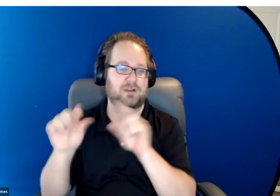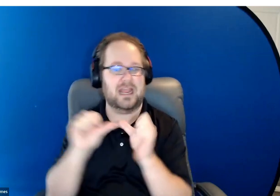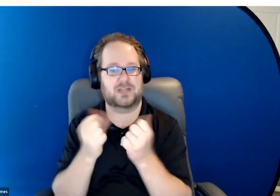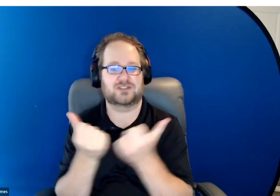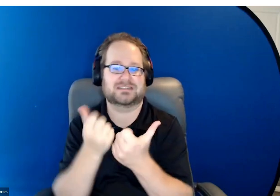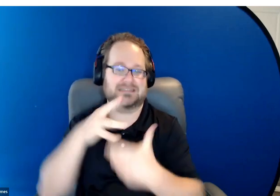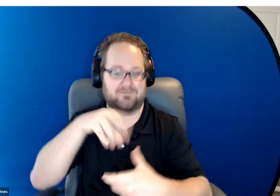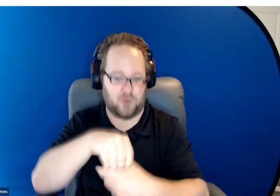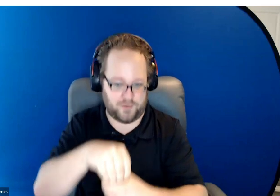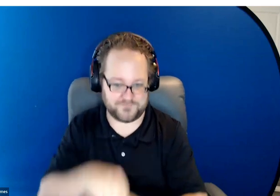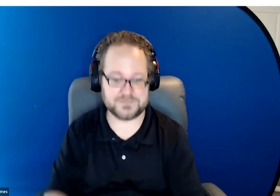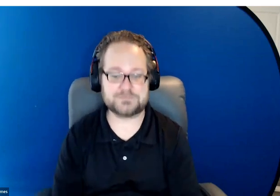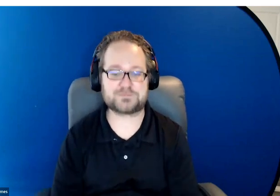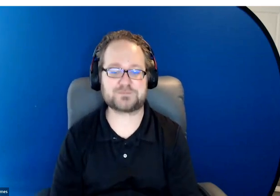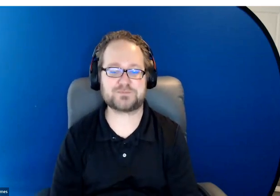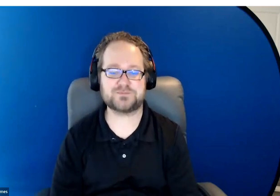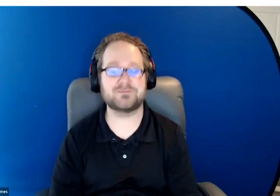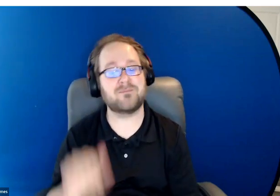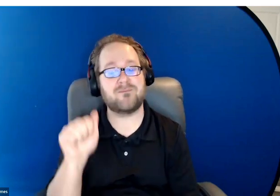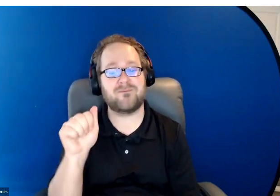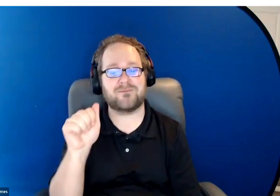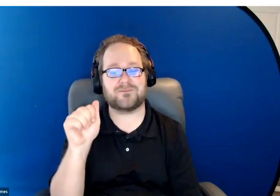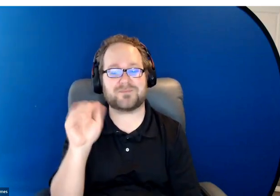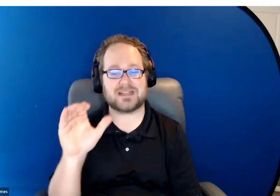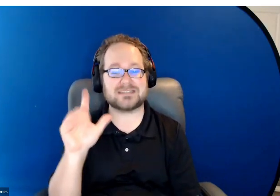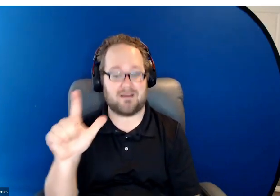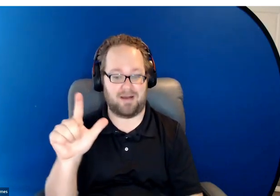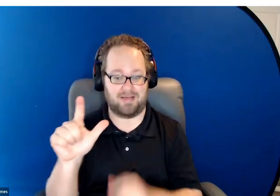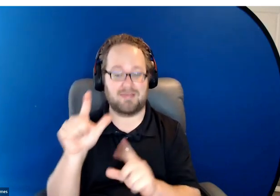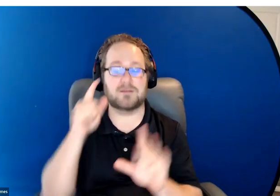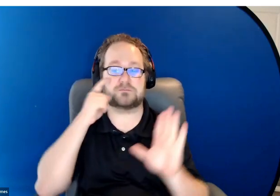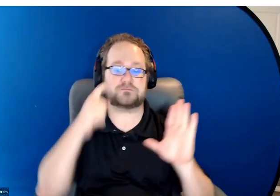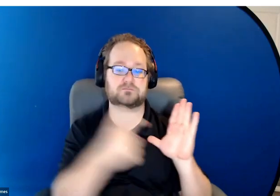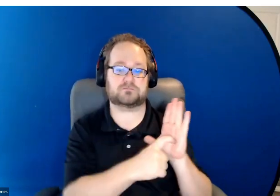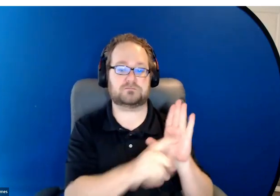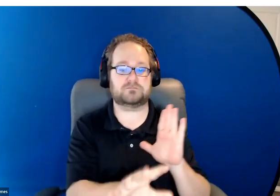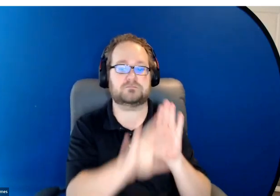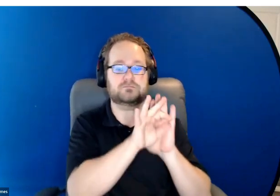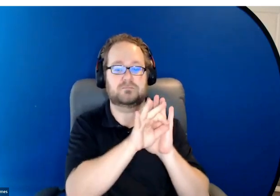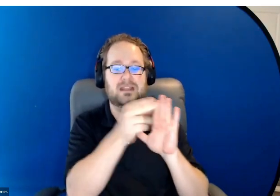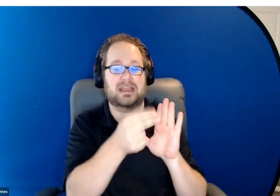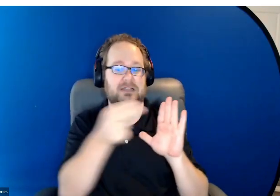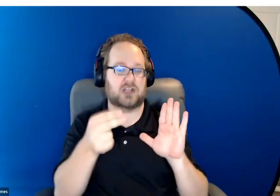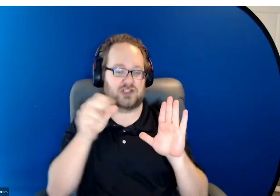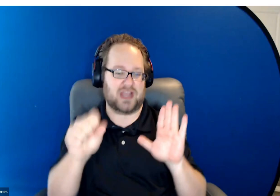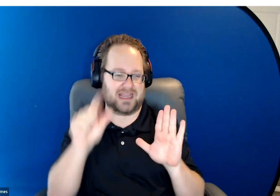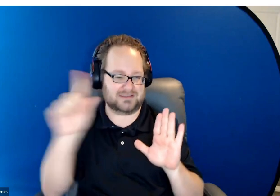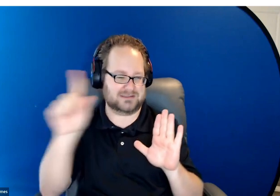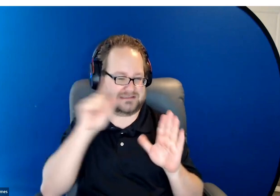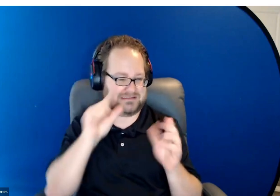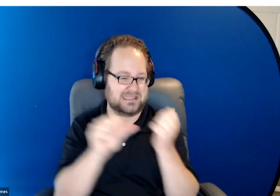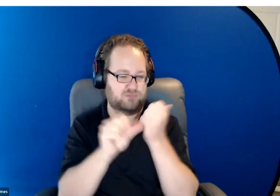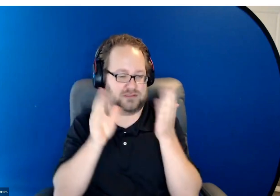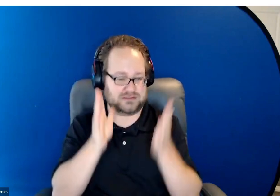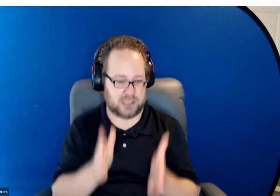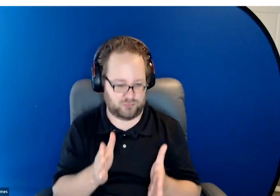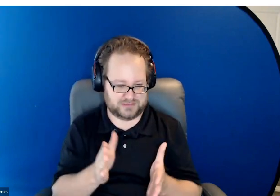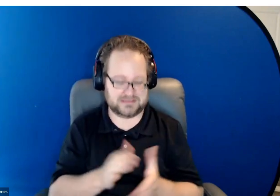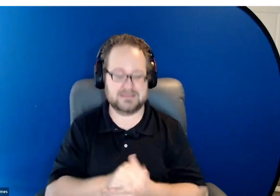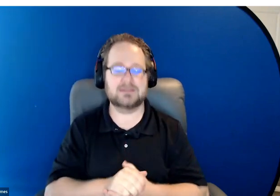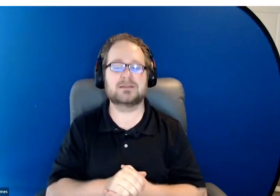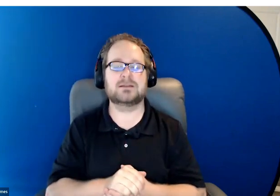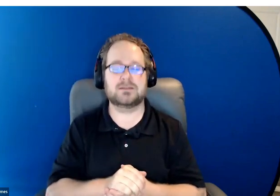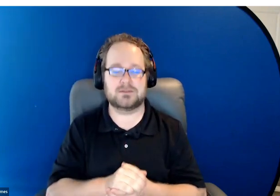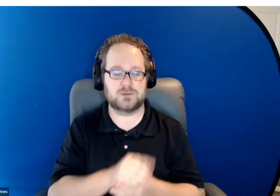So ACL was designated by HHS Secretary Becerra to oversee and administer the operations of